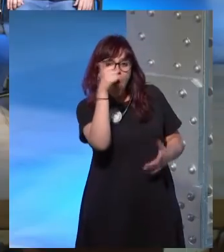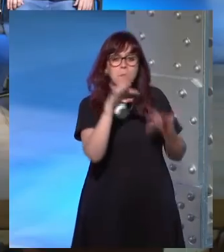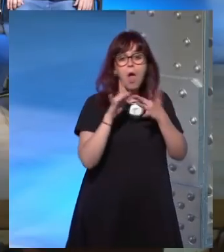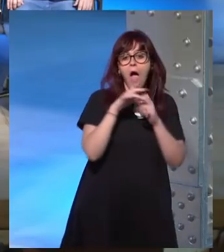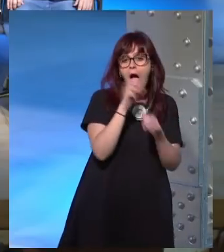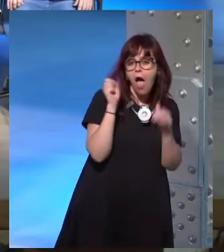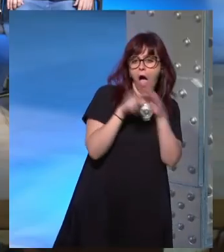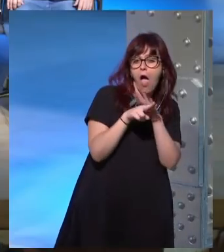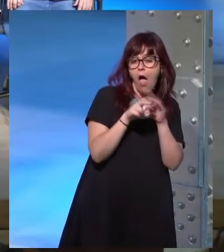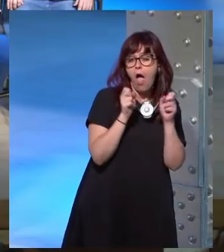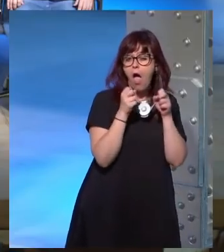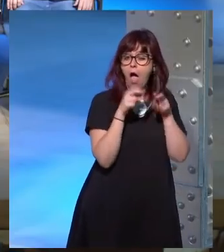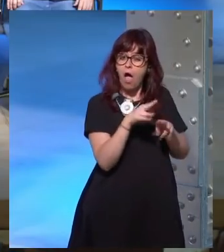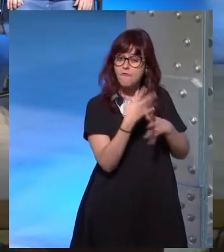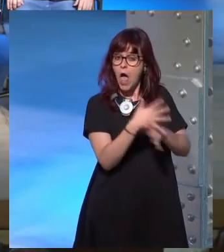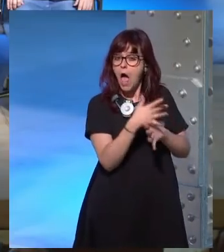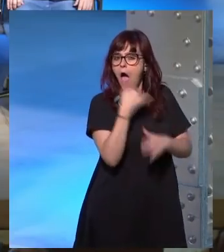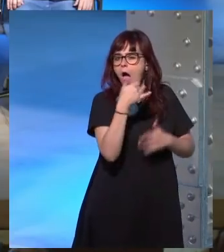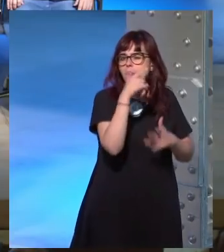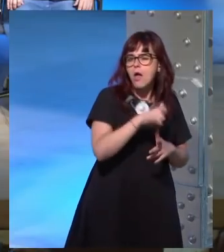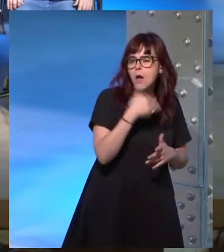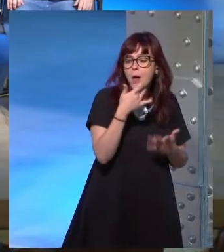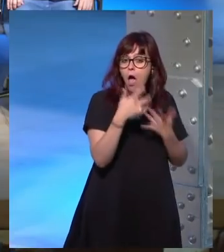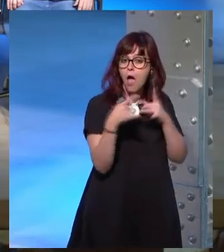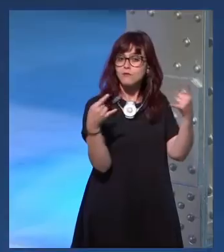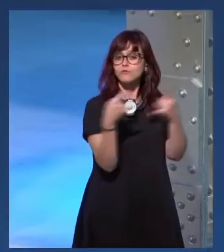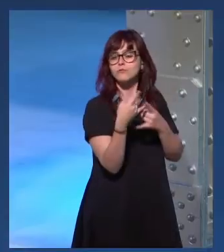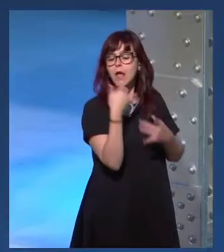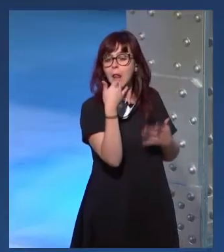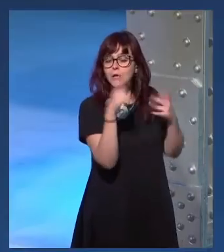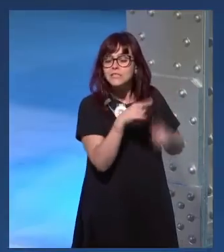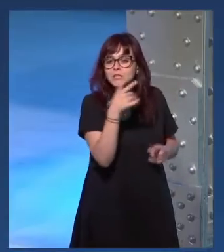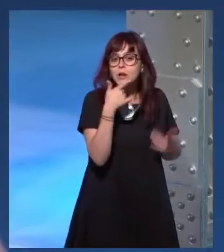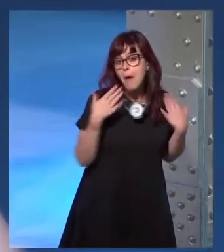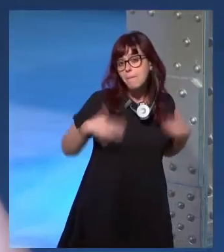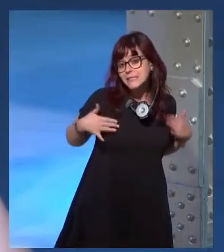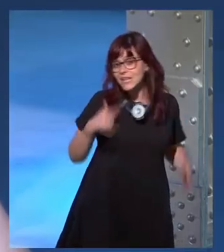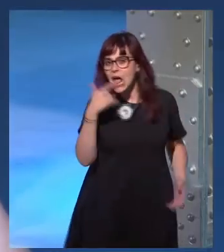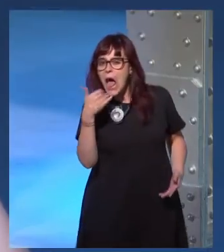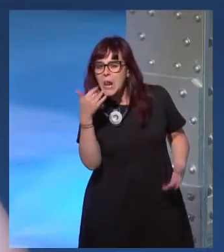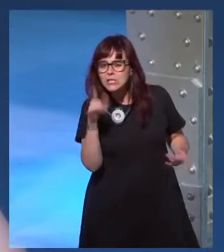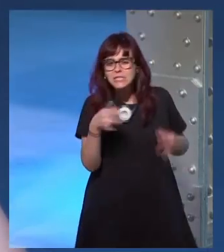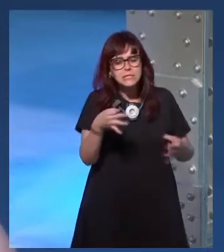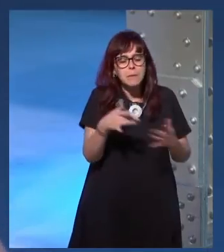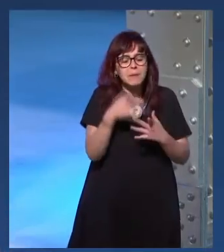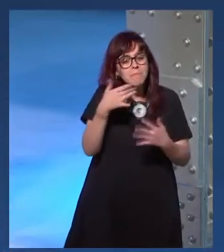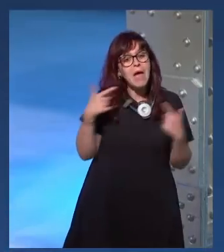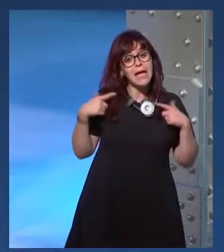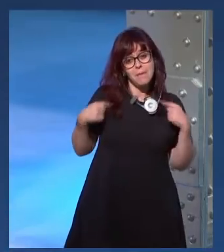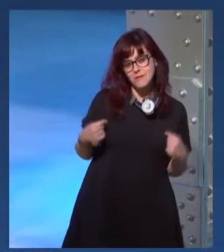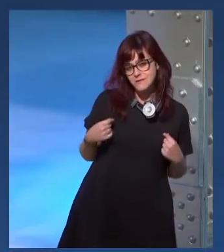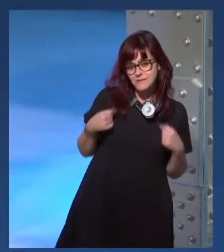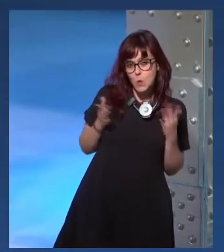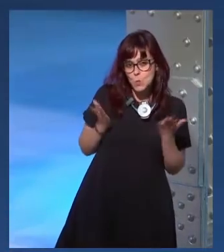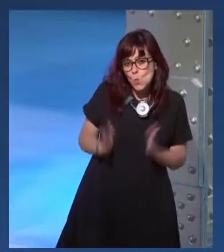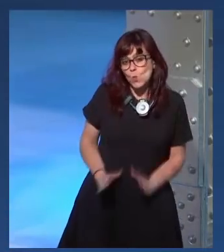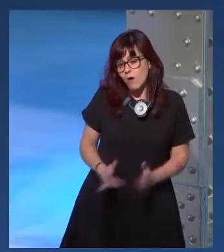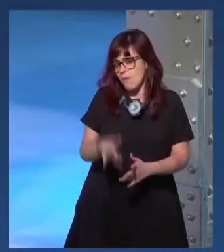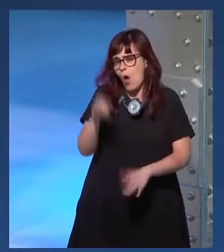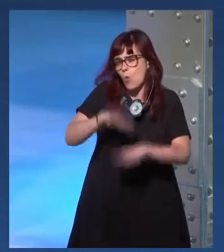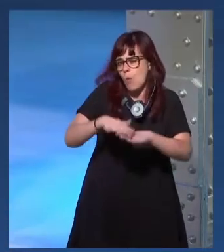men. With whom did you just have sex with, or things like that, right? It was the dress that you were